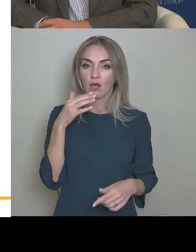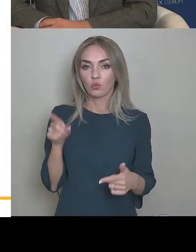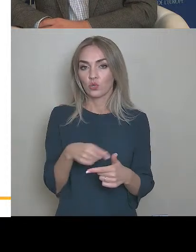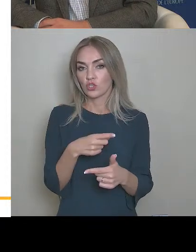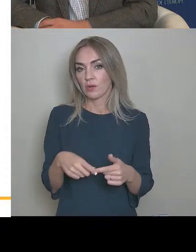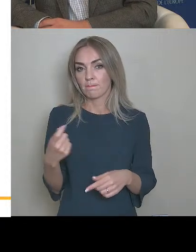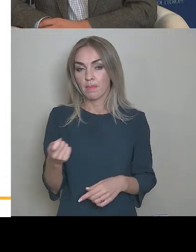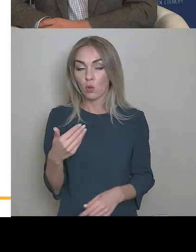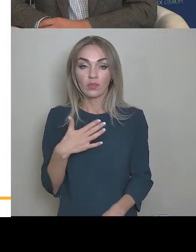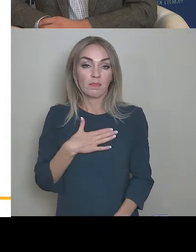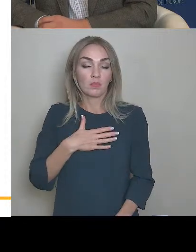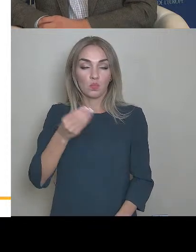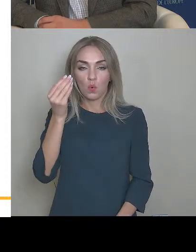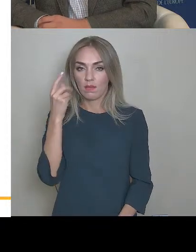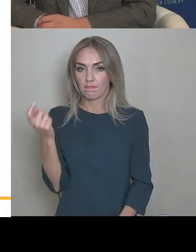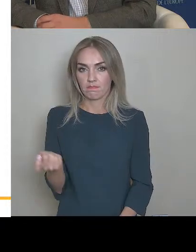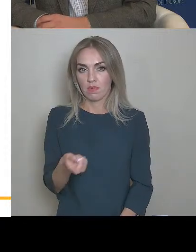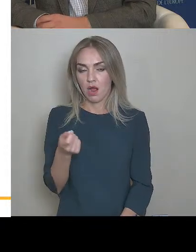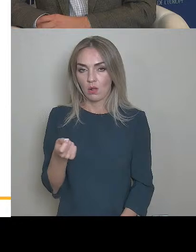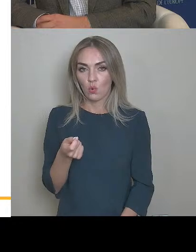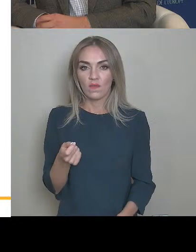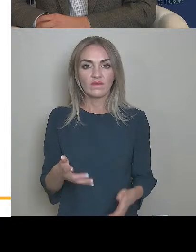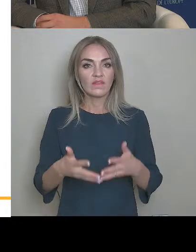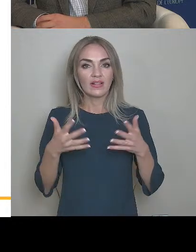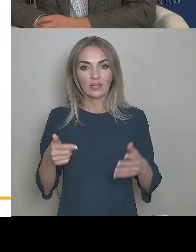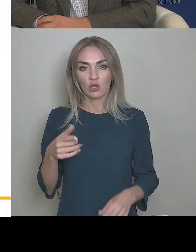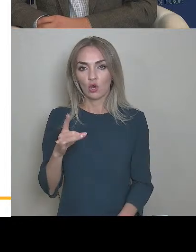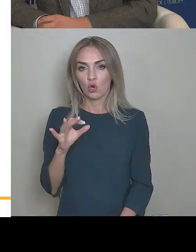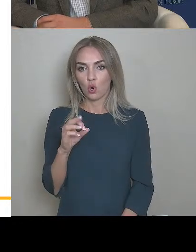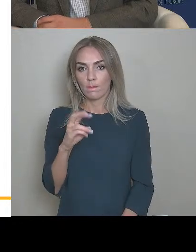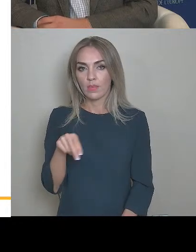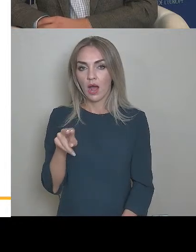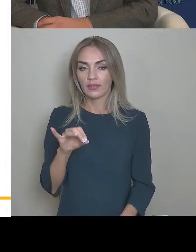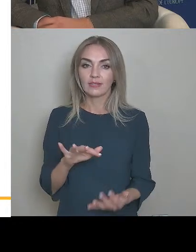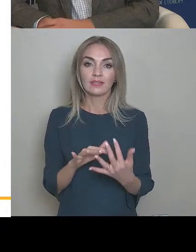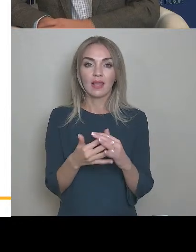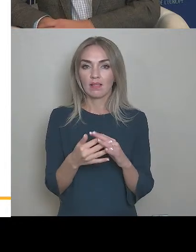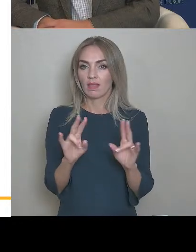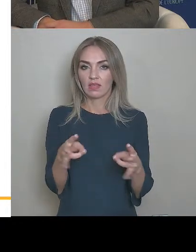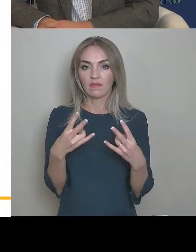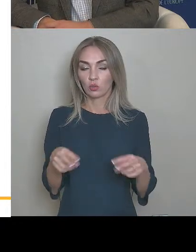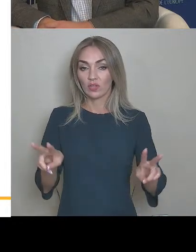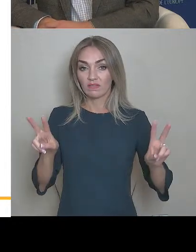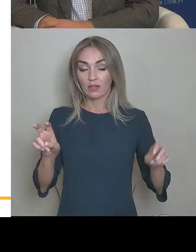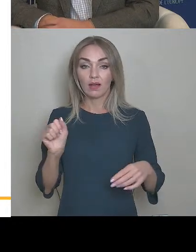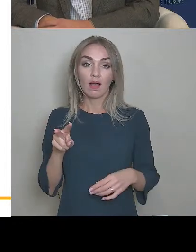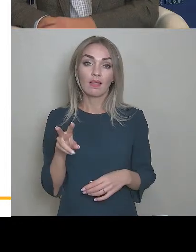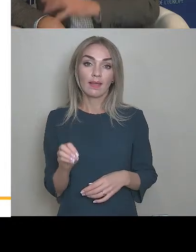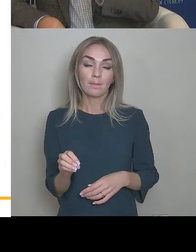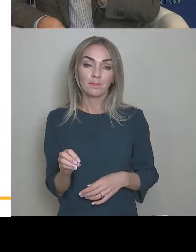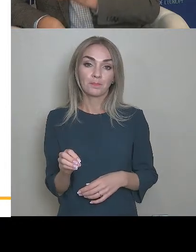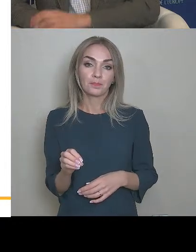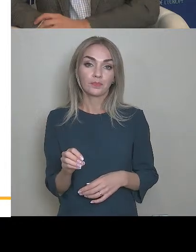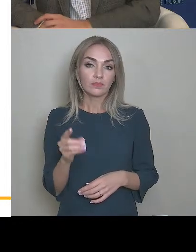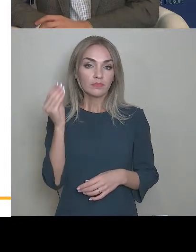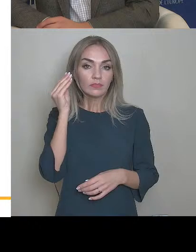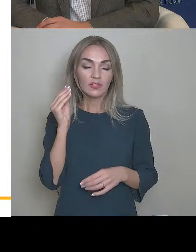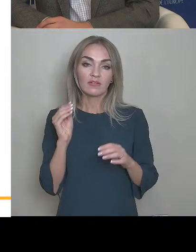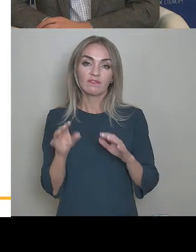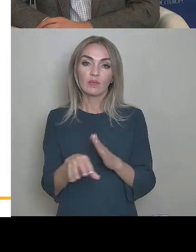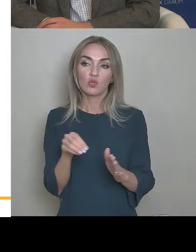where the number of electors, population is 10,000 elections, 10,000 people in the